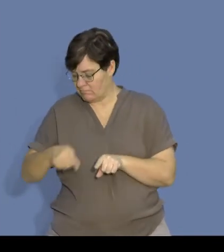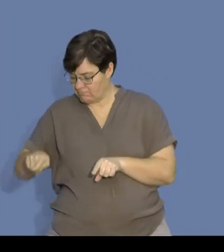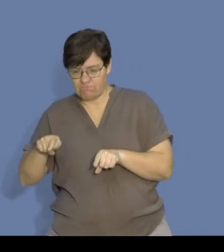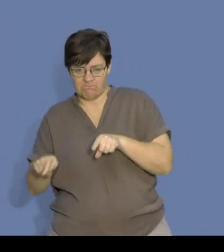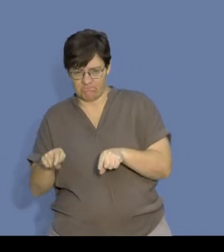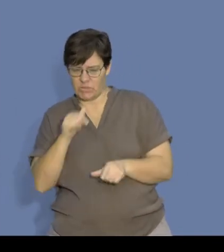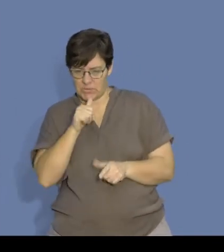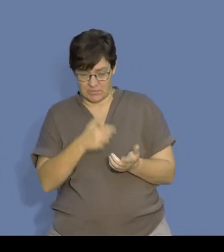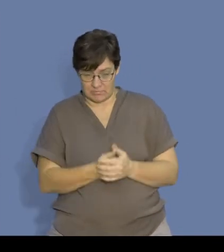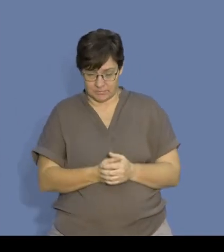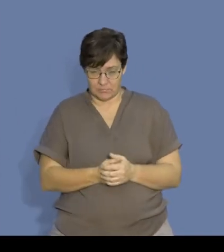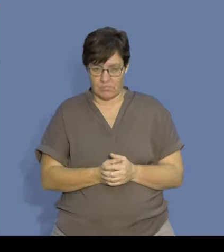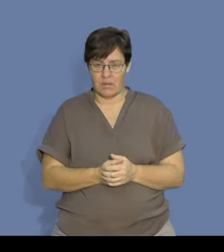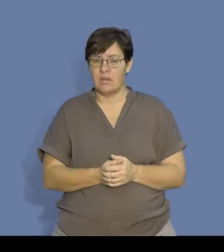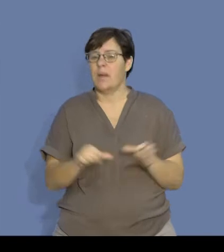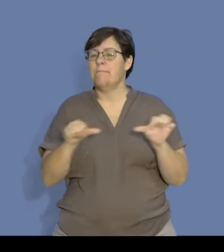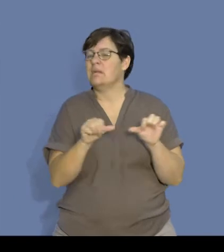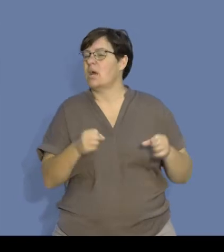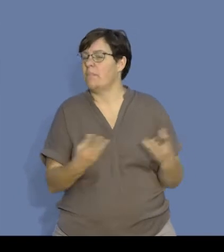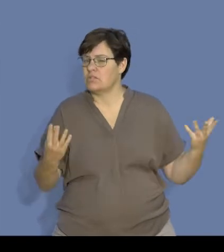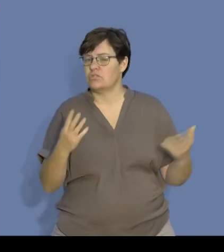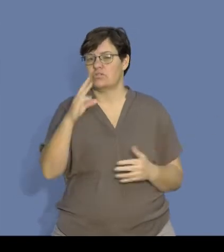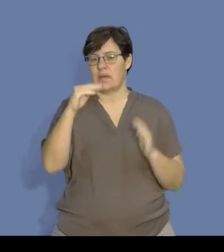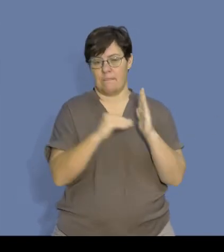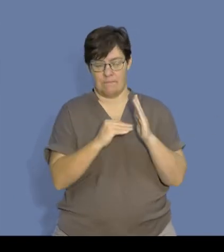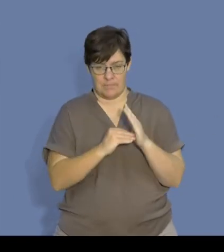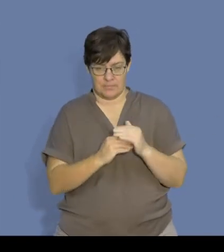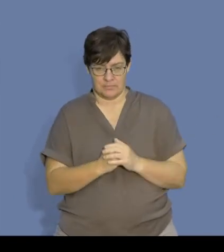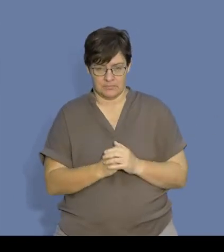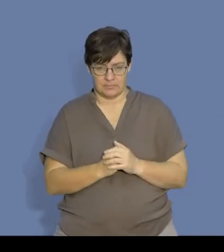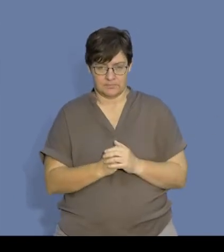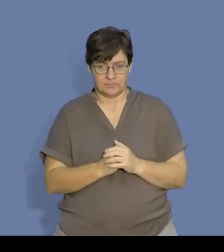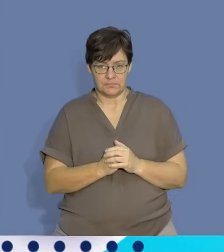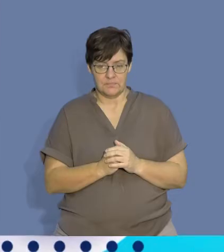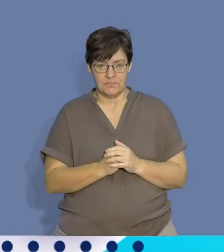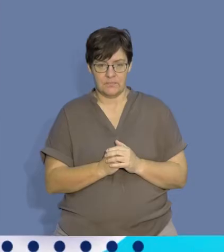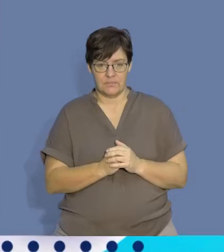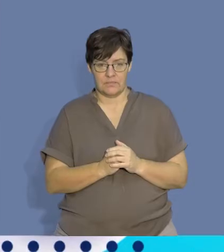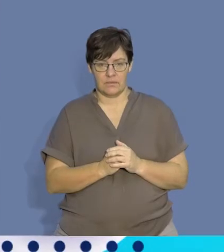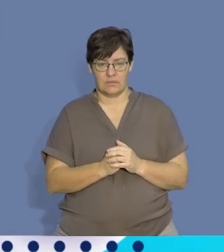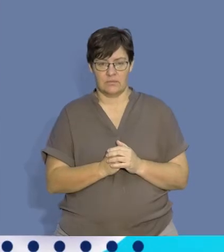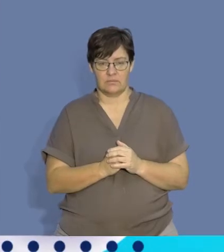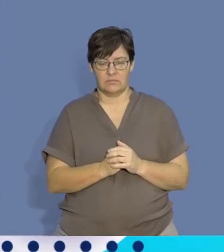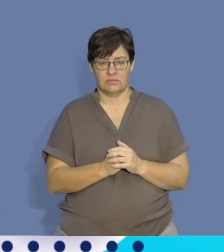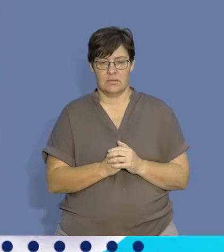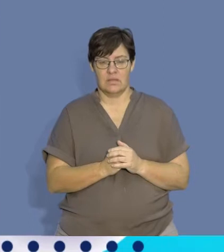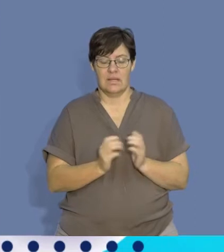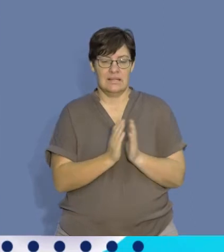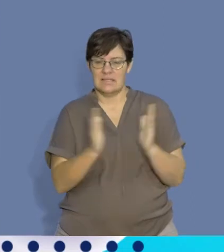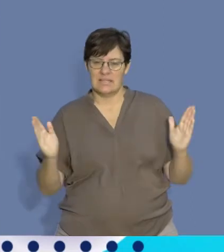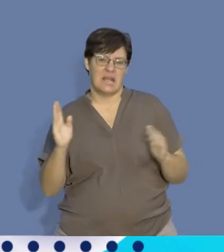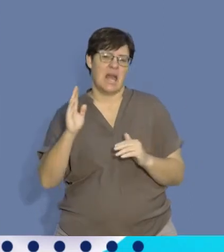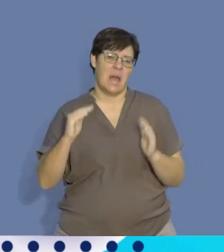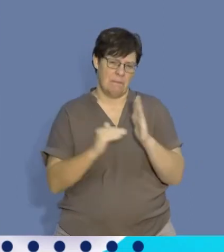Then it's measured in meters. Here we need to be aware of the fact that distance is in meters, just like for everything